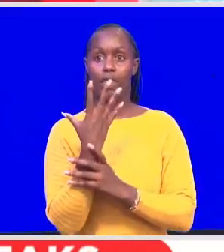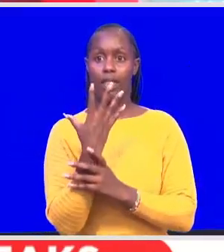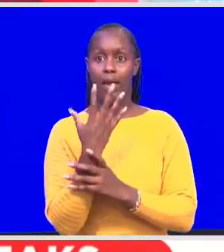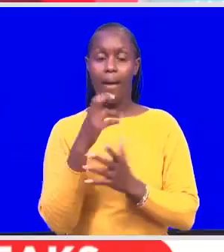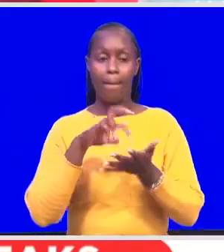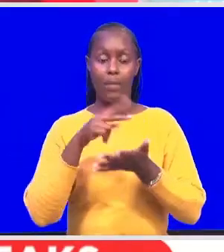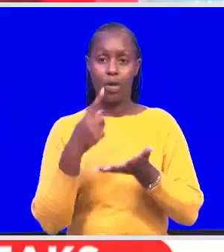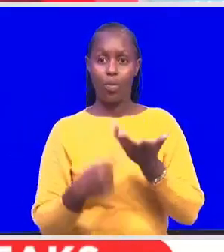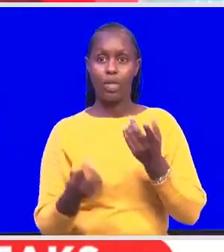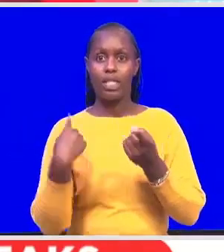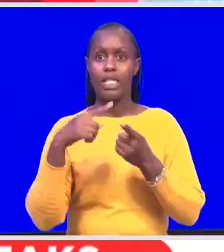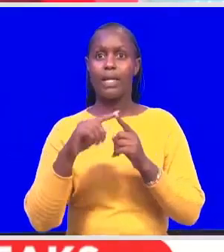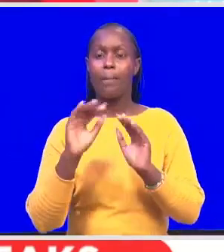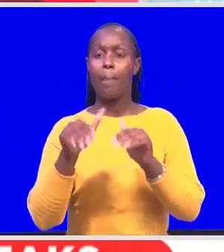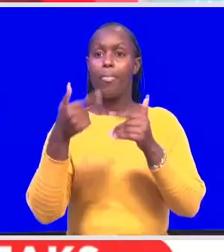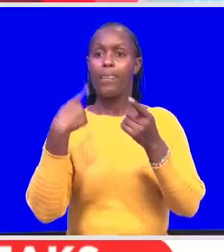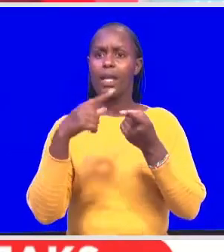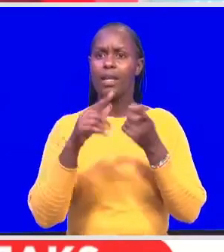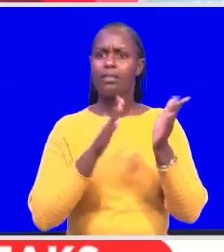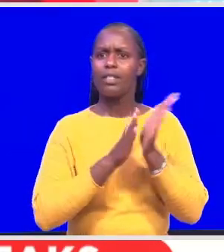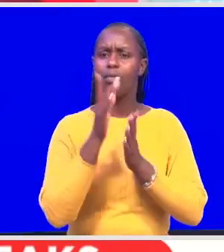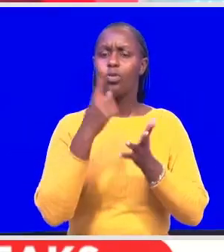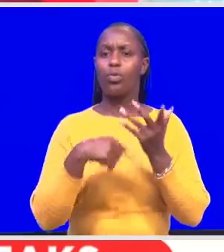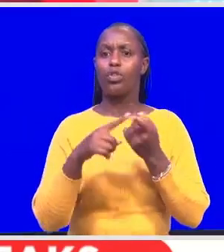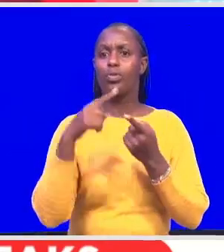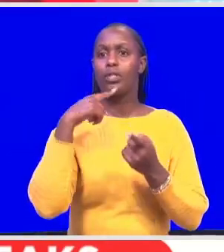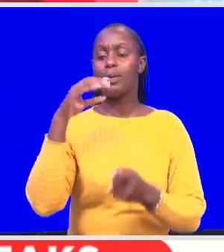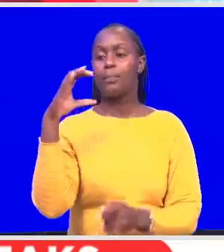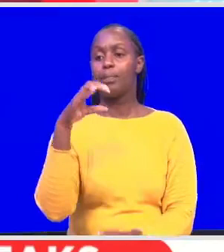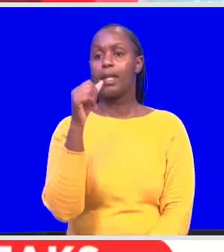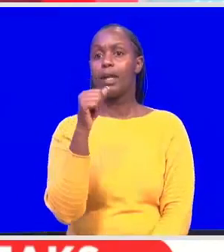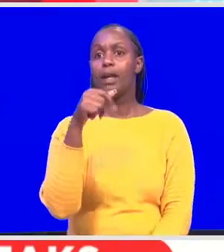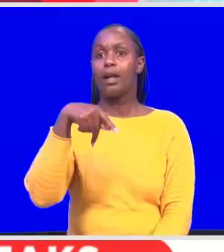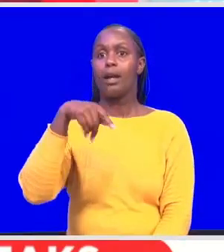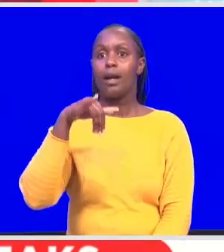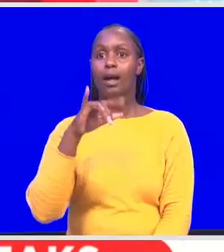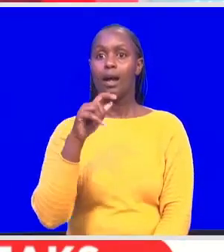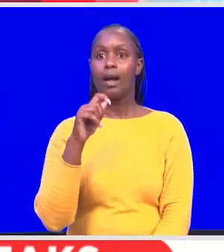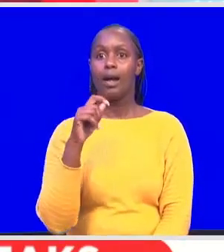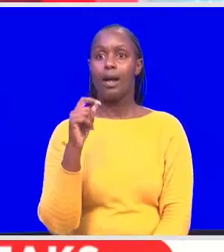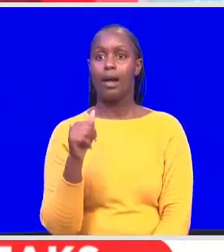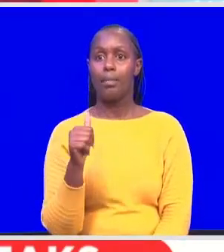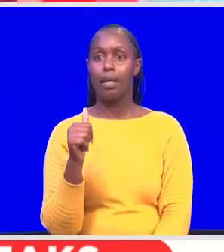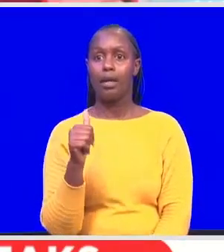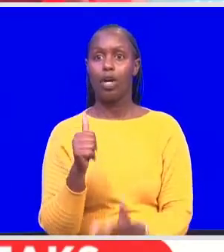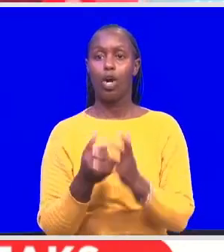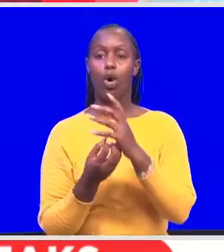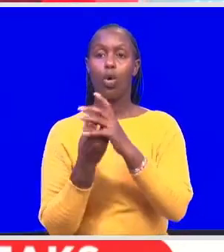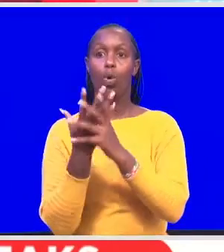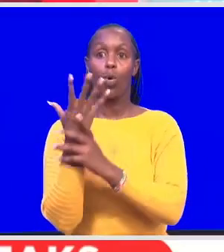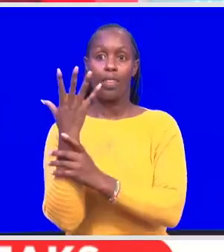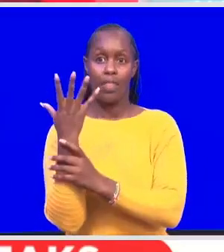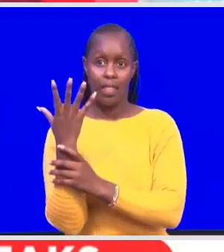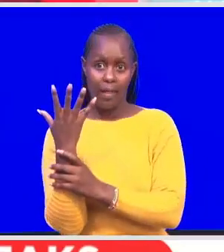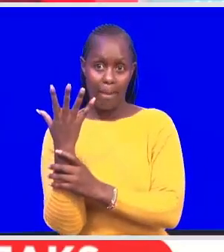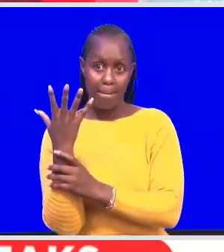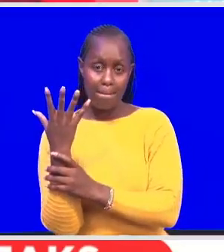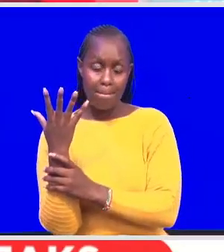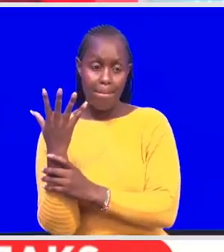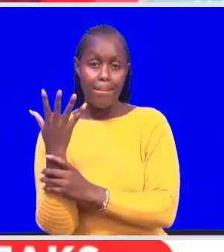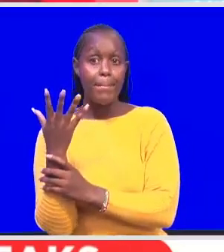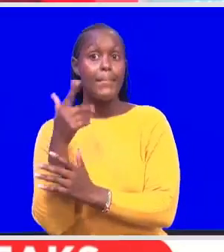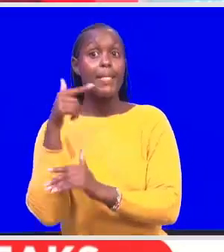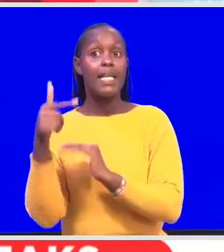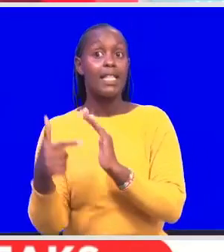gives sight to what we call per capita growth. Right. And these two, the dynamics of them grow. Extensive growth